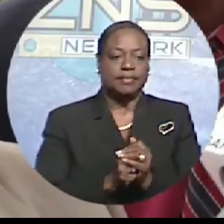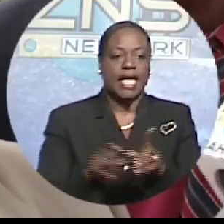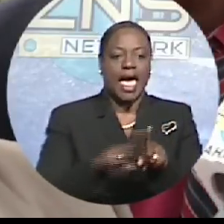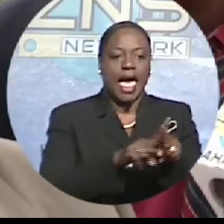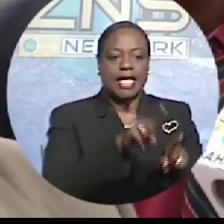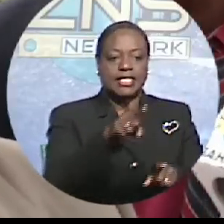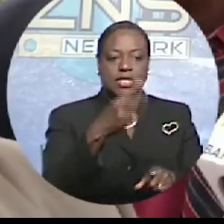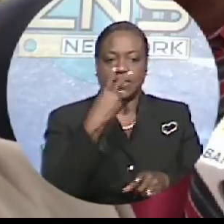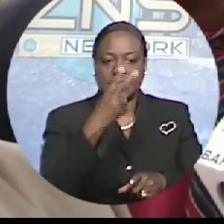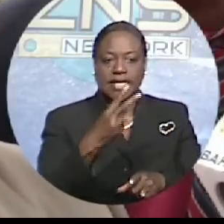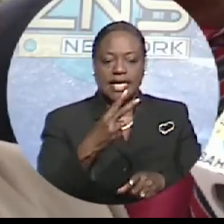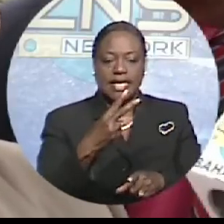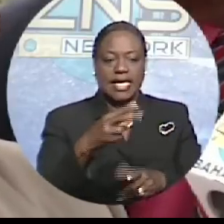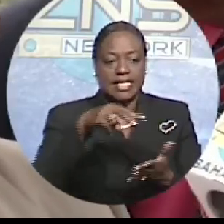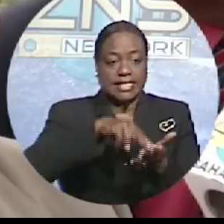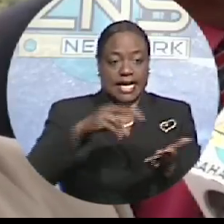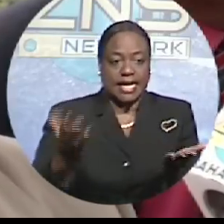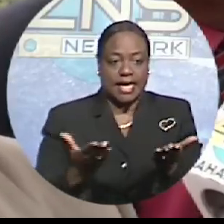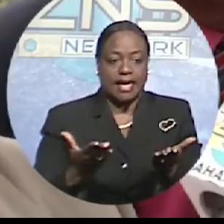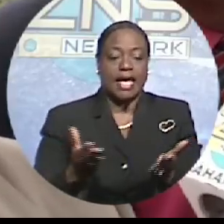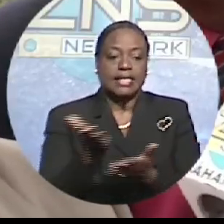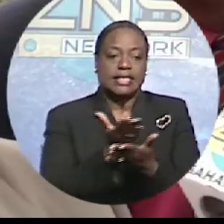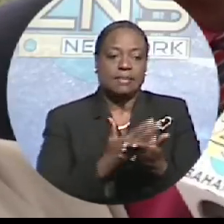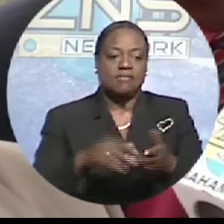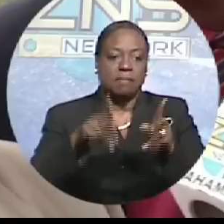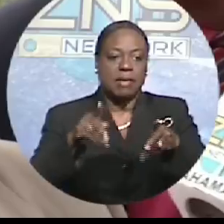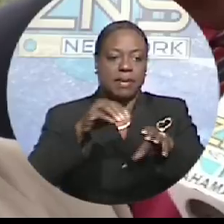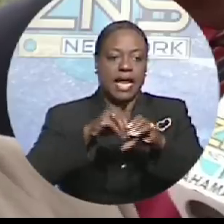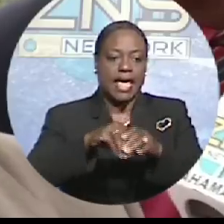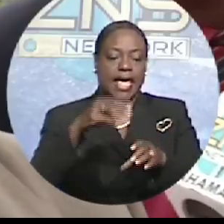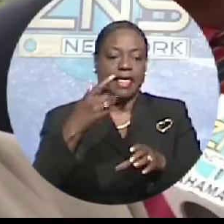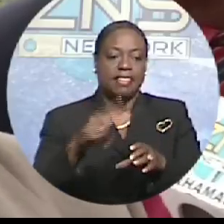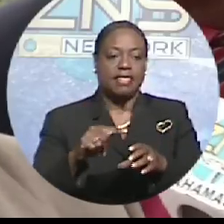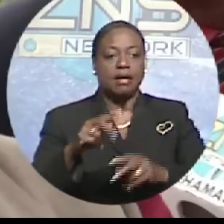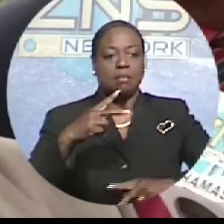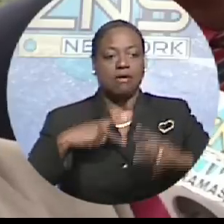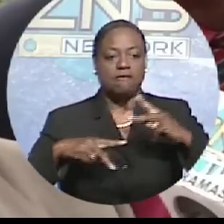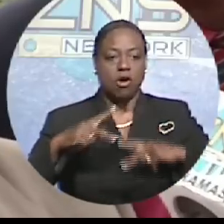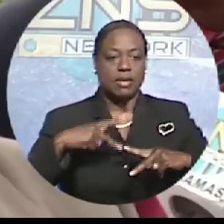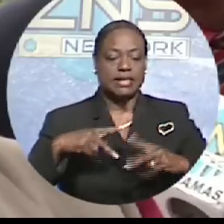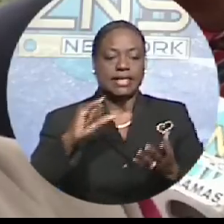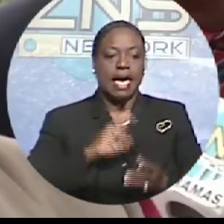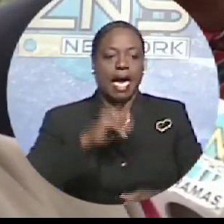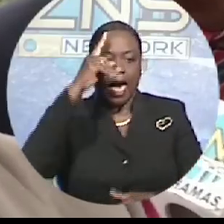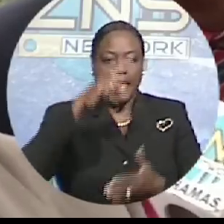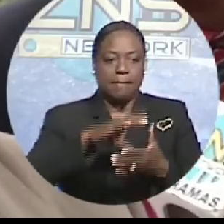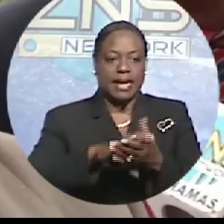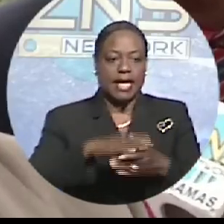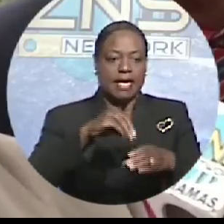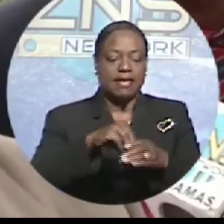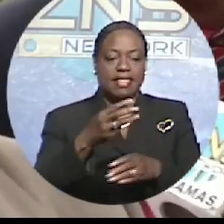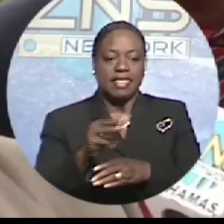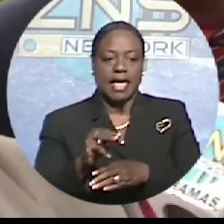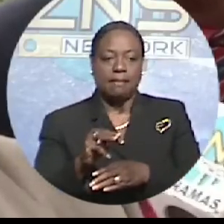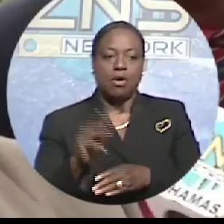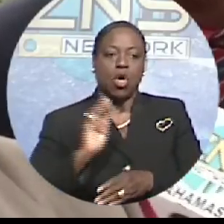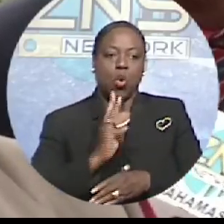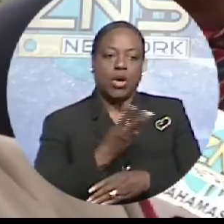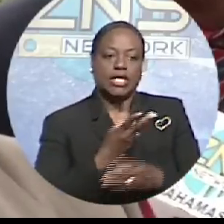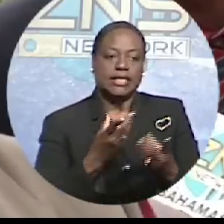see, standing beside me is some of the cast from the show. So I believe in them and we've been at this for some time now.